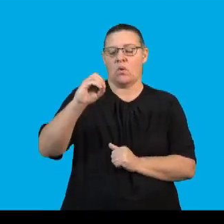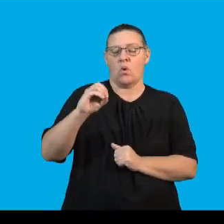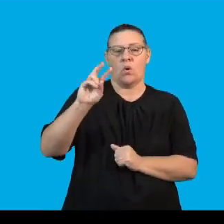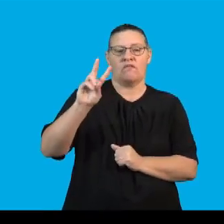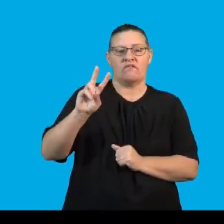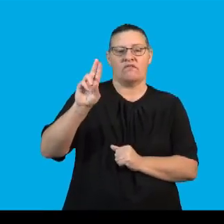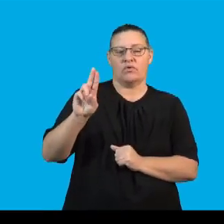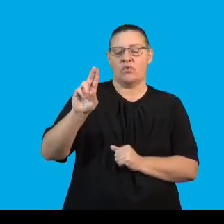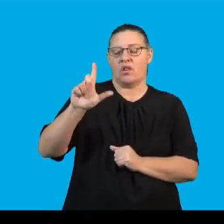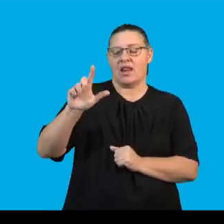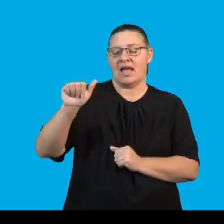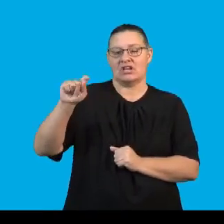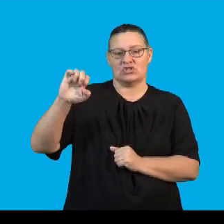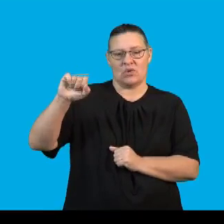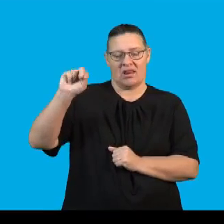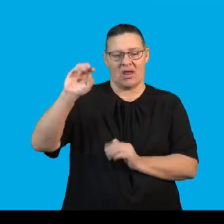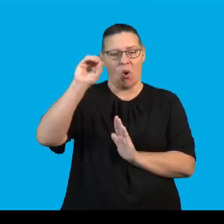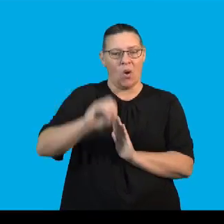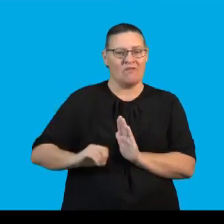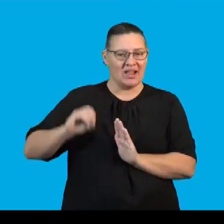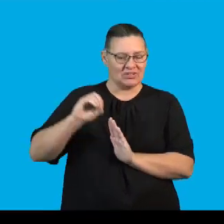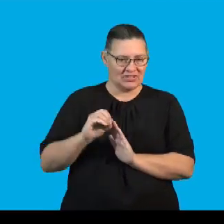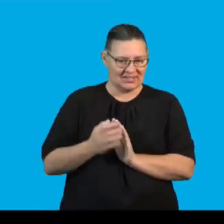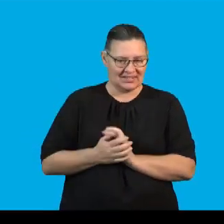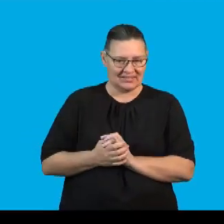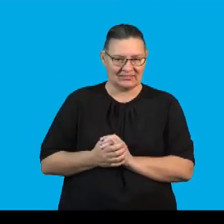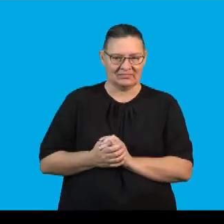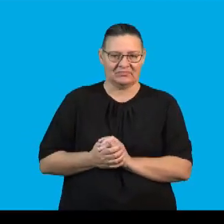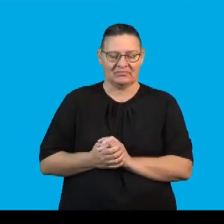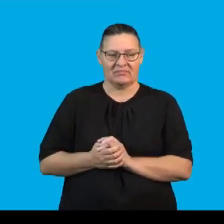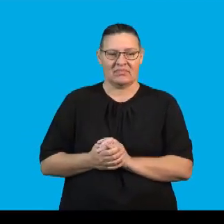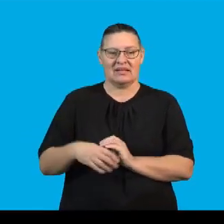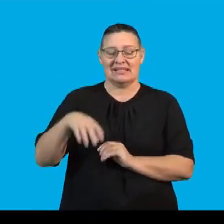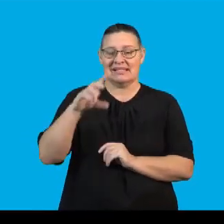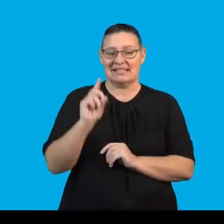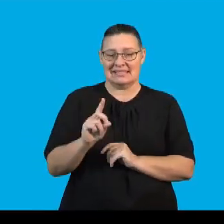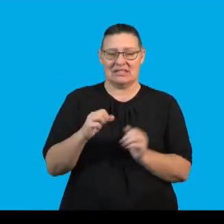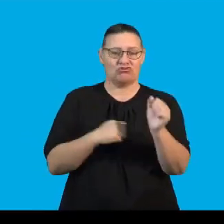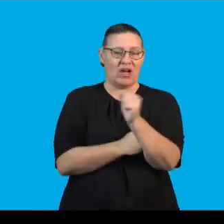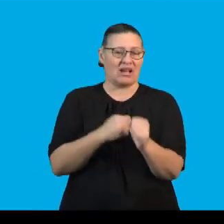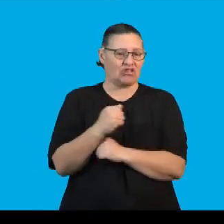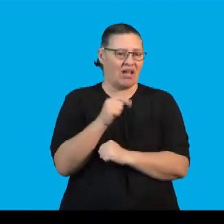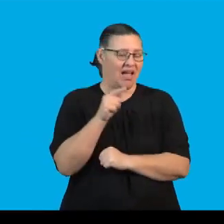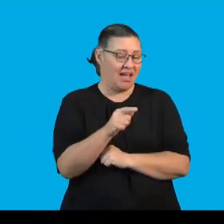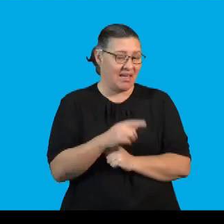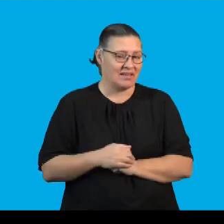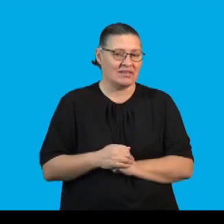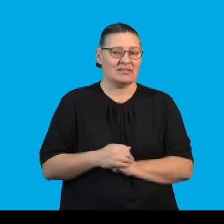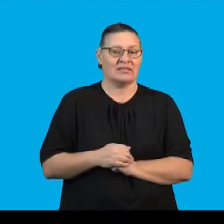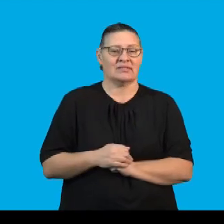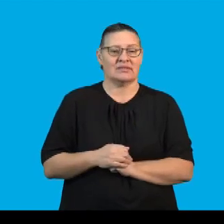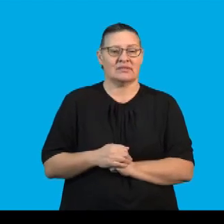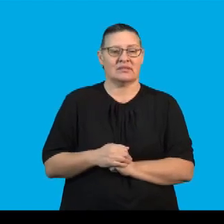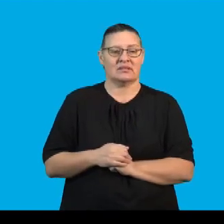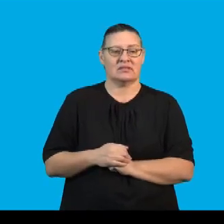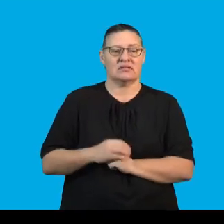there is ovulation. The ripe ovum is being released, and D, structure D, yes, structure